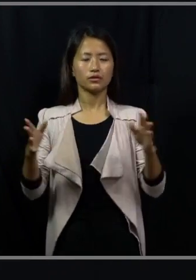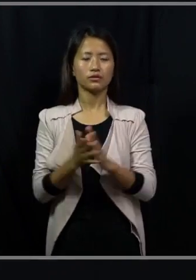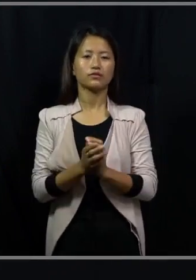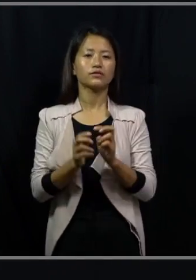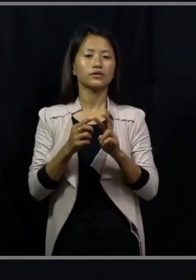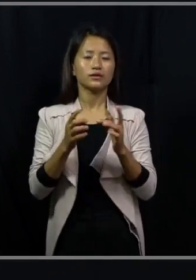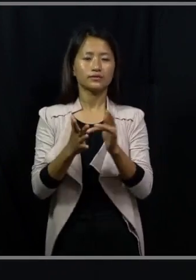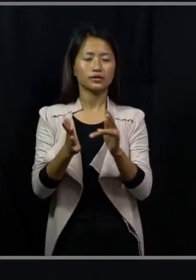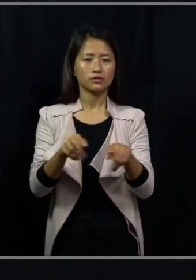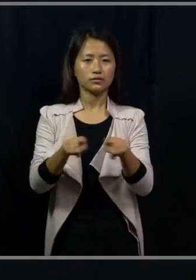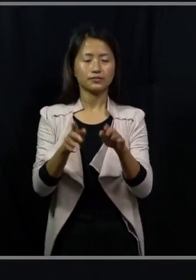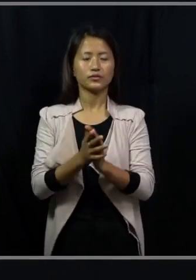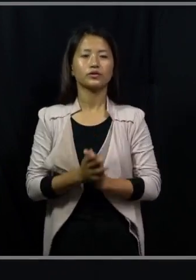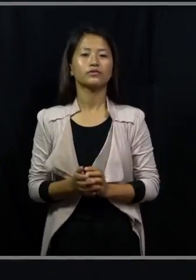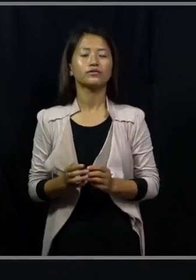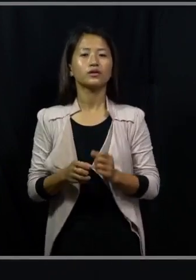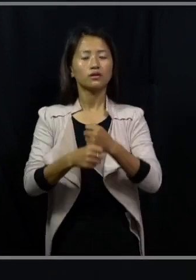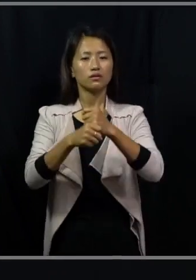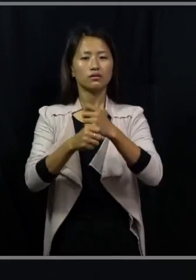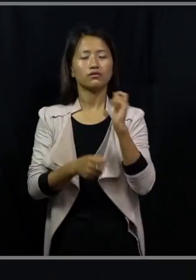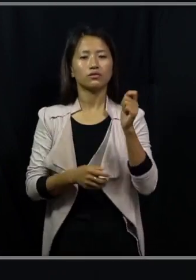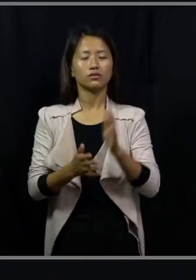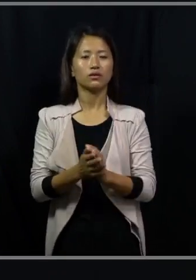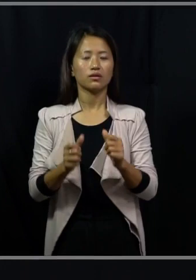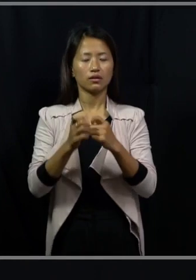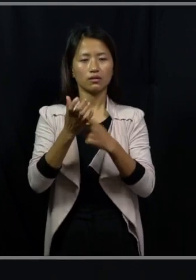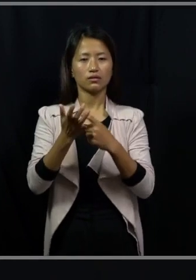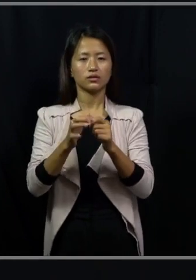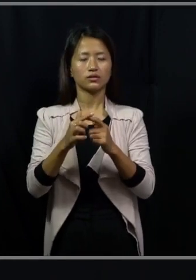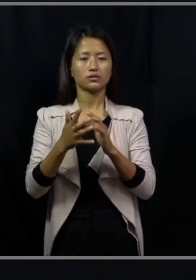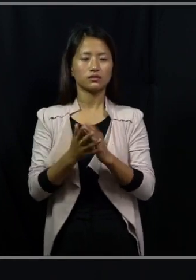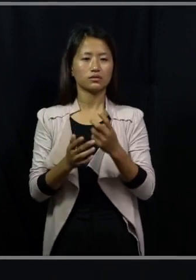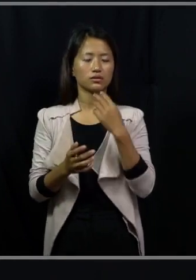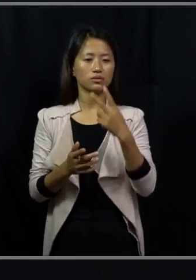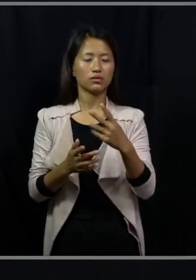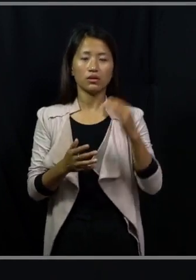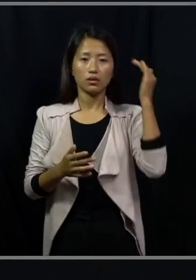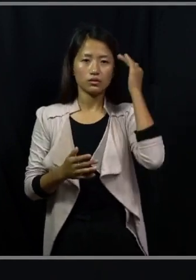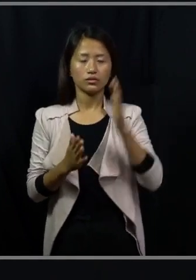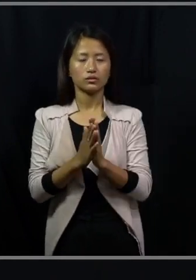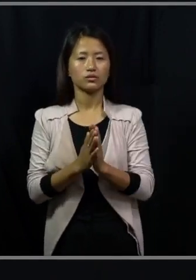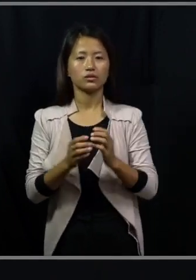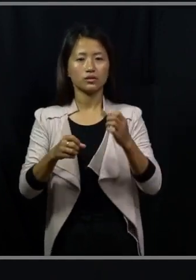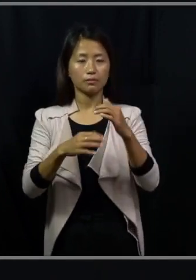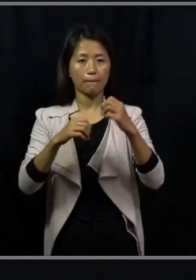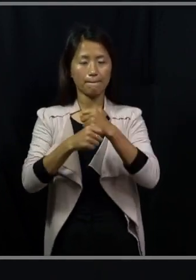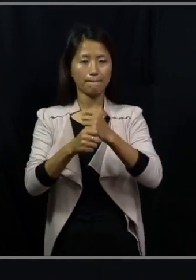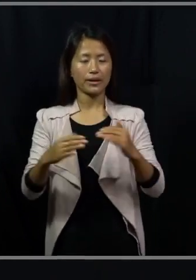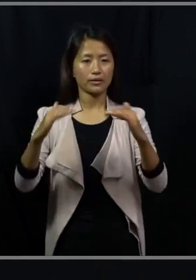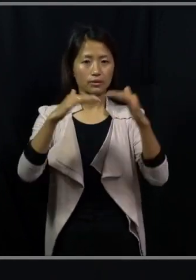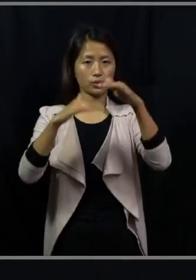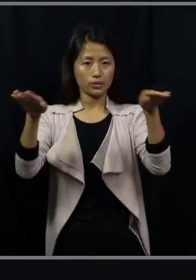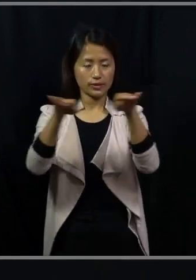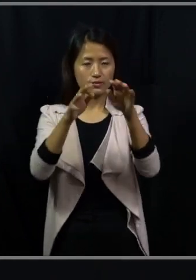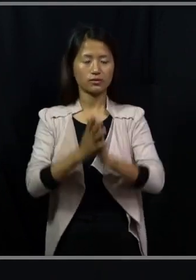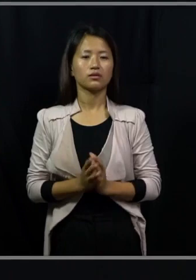works. And also the architects, they know how to construct a bricks column because there was